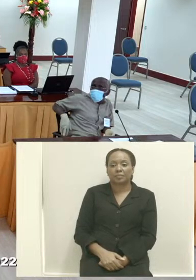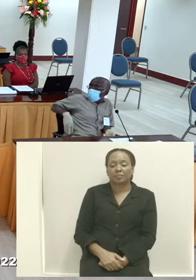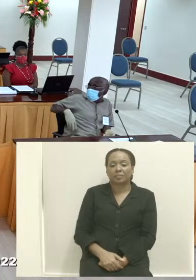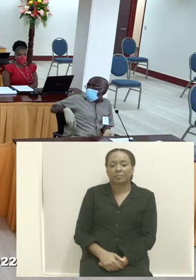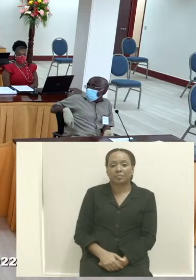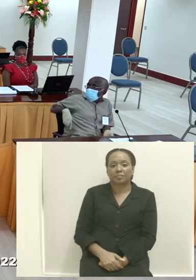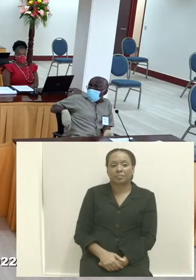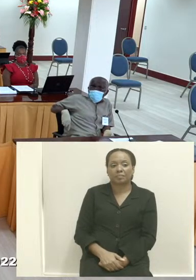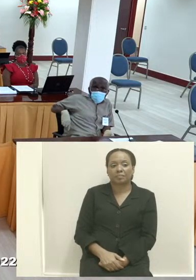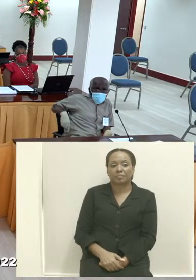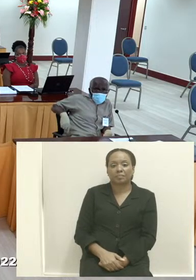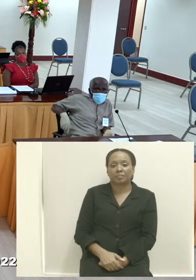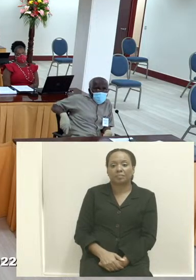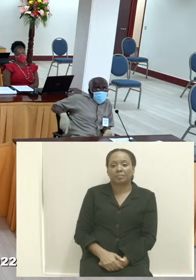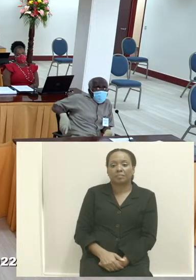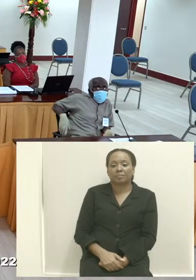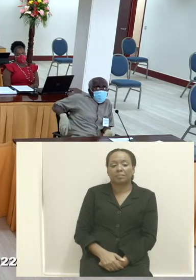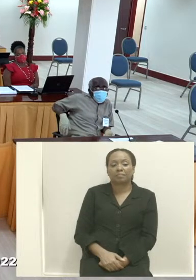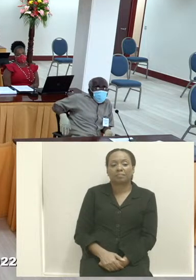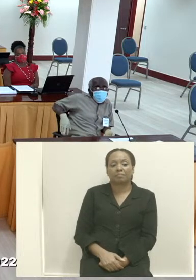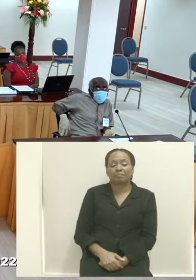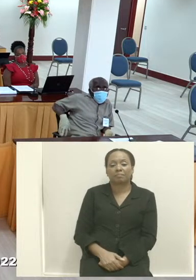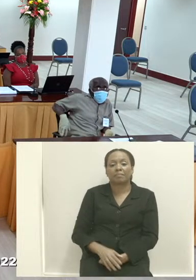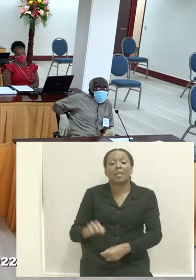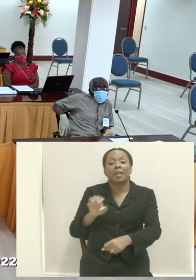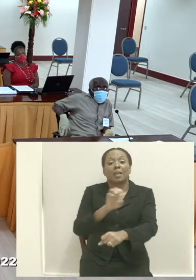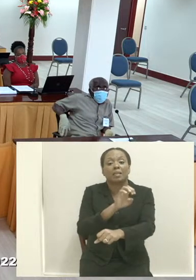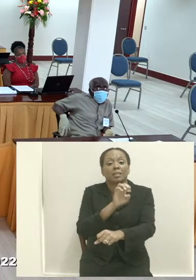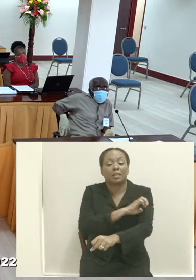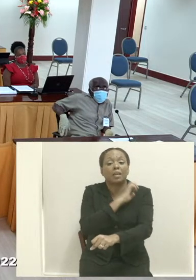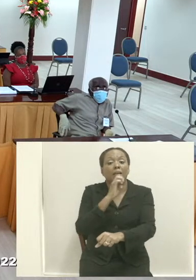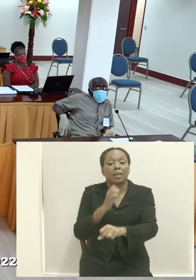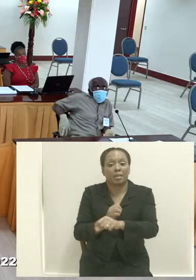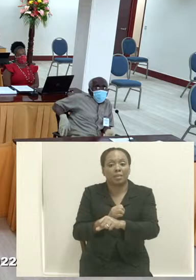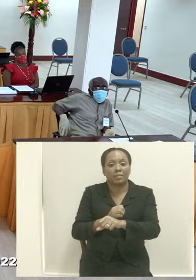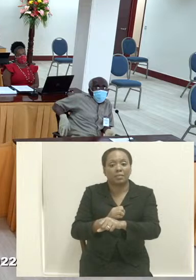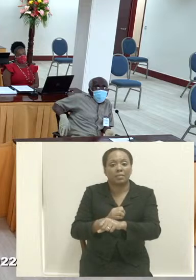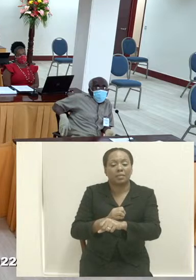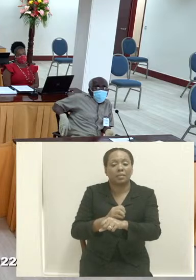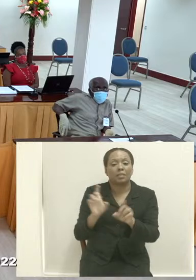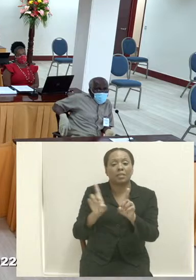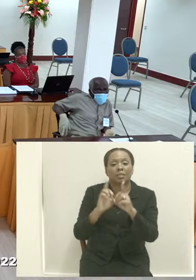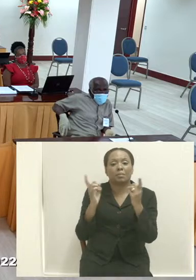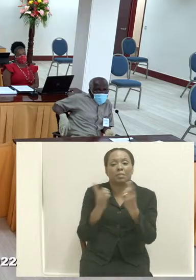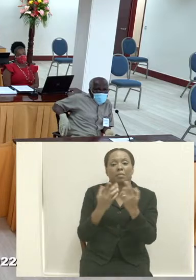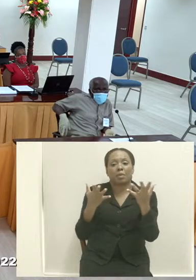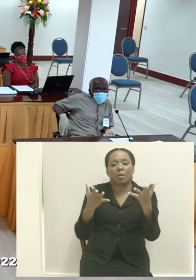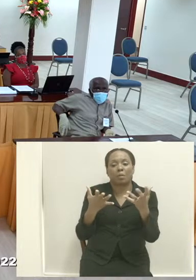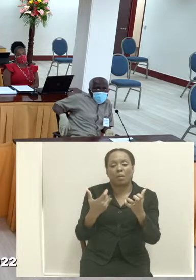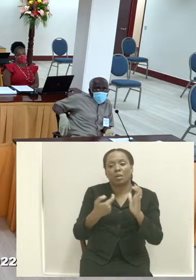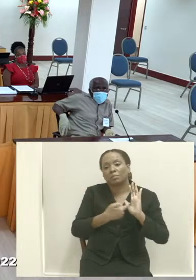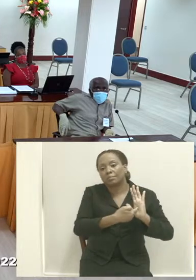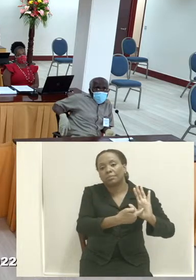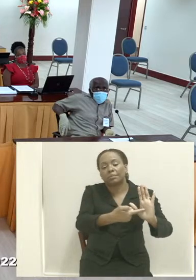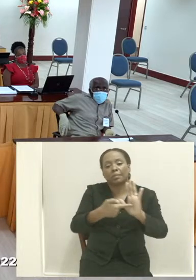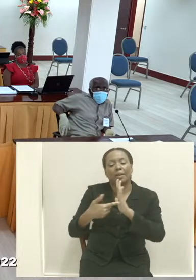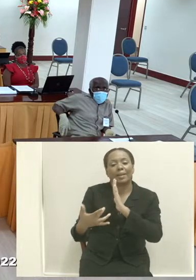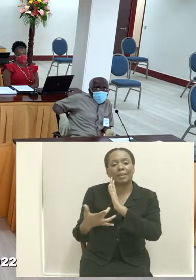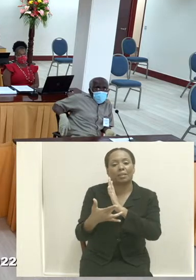year, we're looking to roll out the electronic single window project. The electronic single